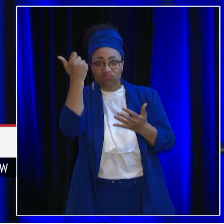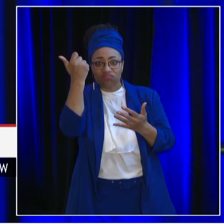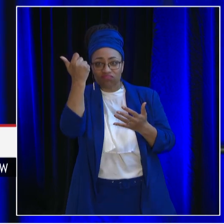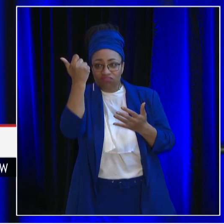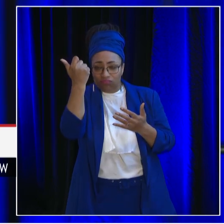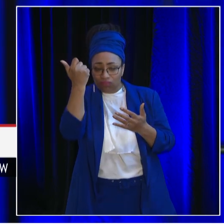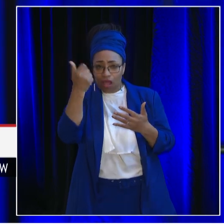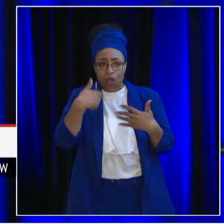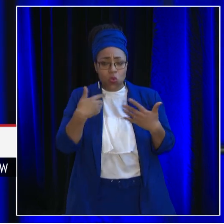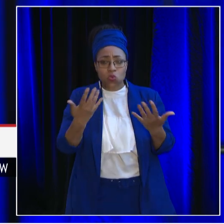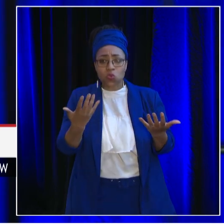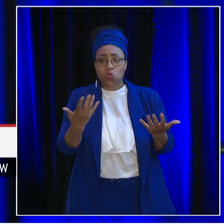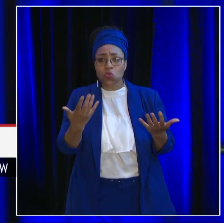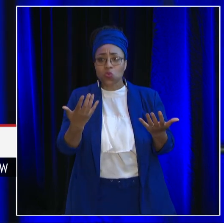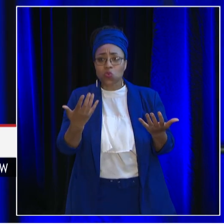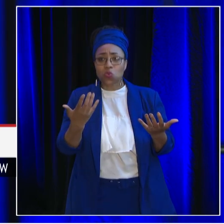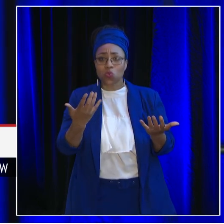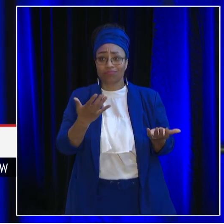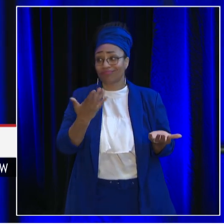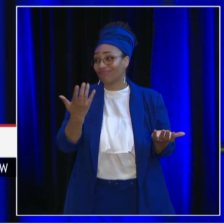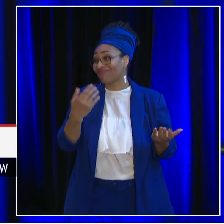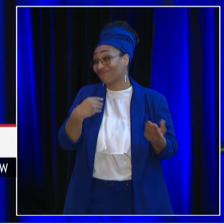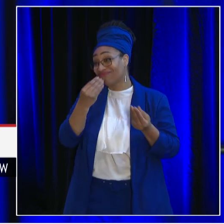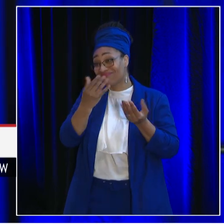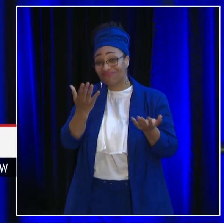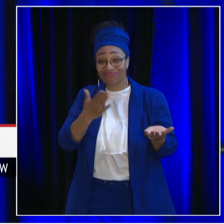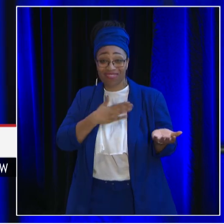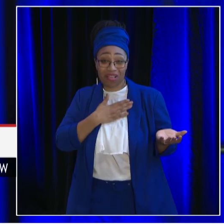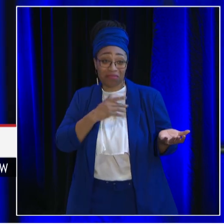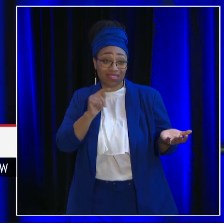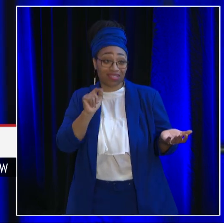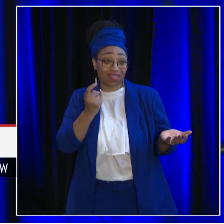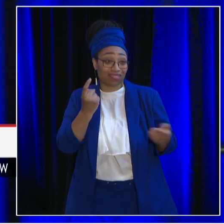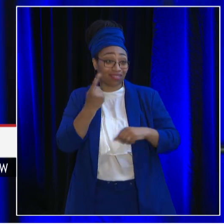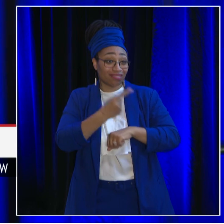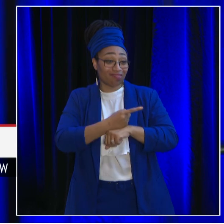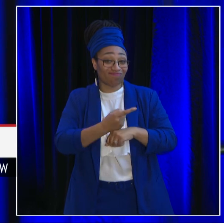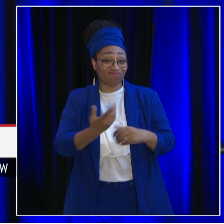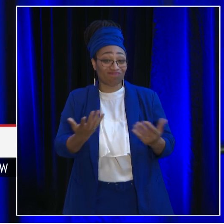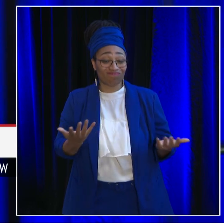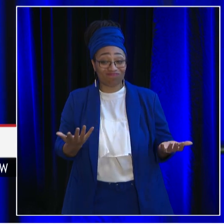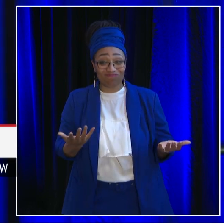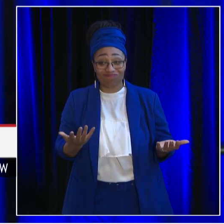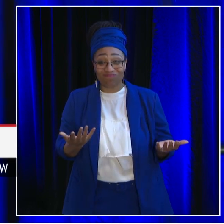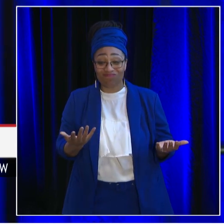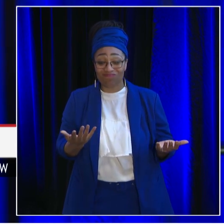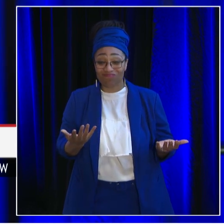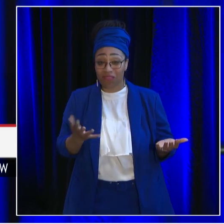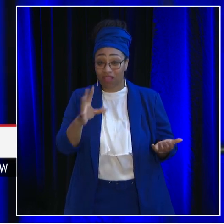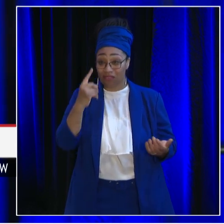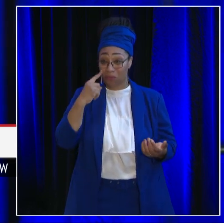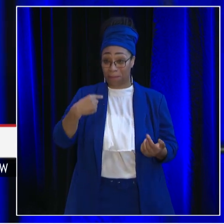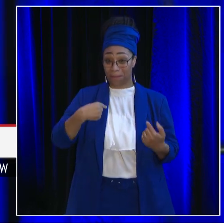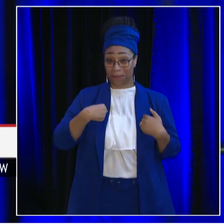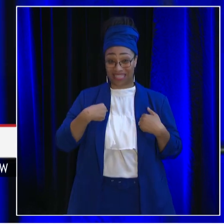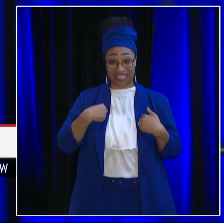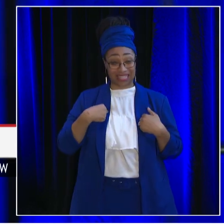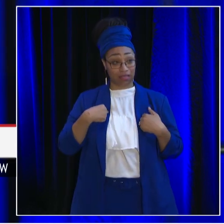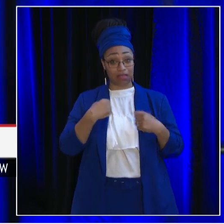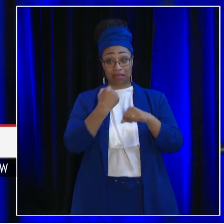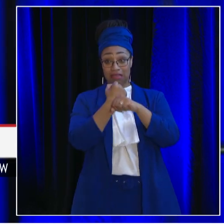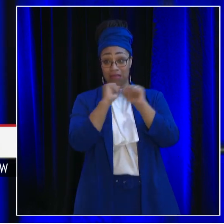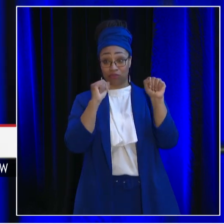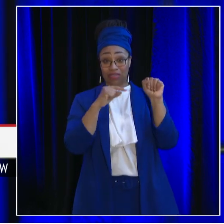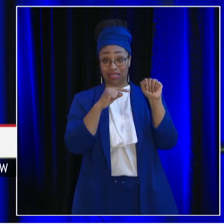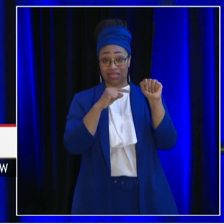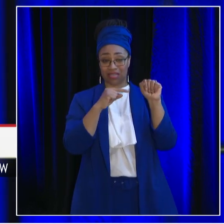Now, in my view, Emancipation Day, besides reflecting on the history and the unpleasant history